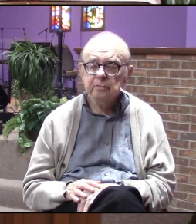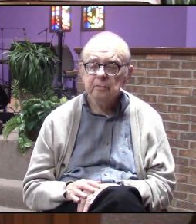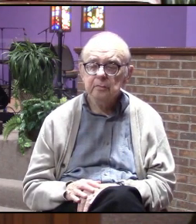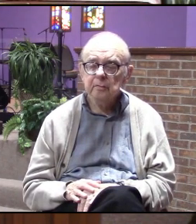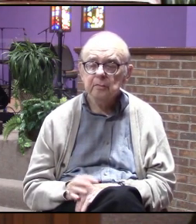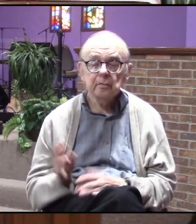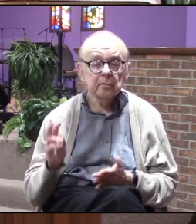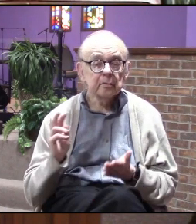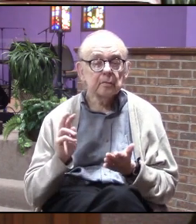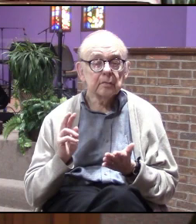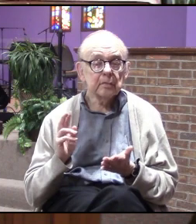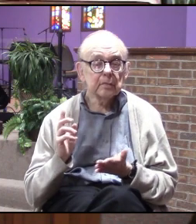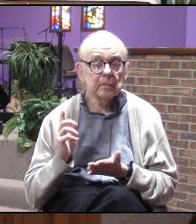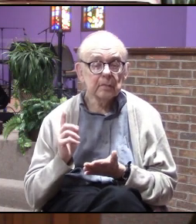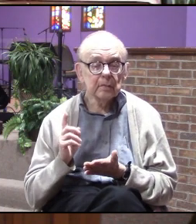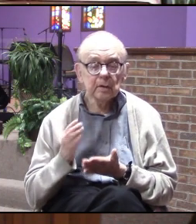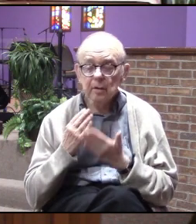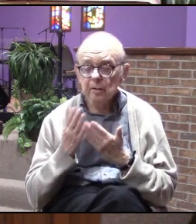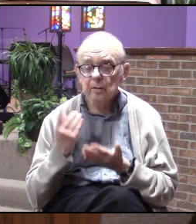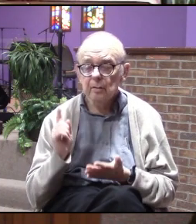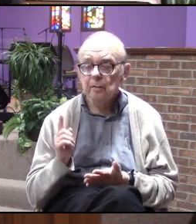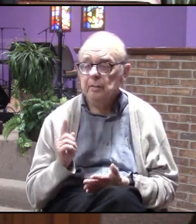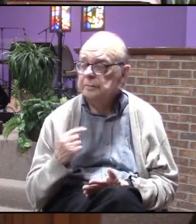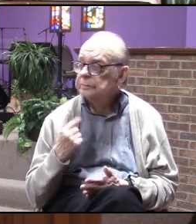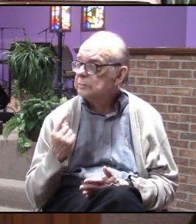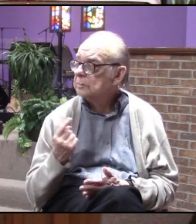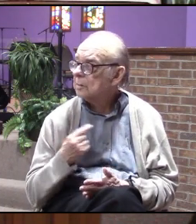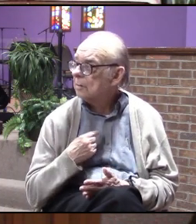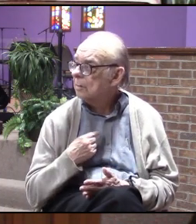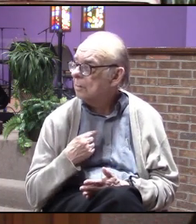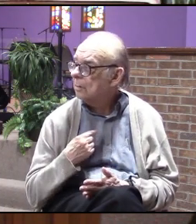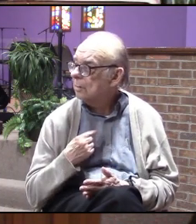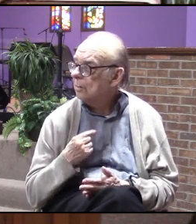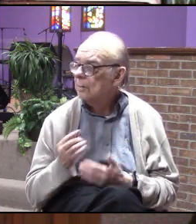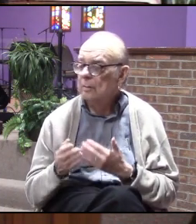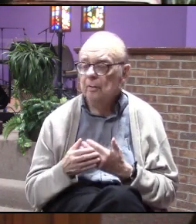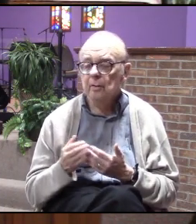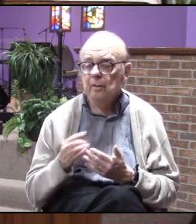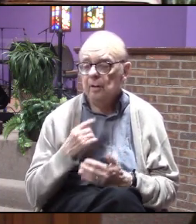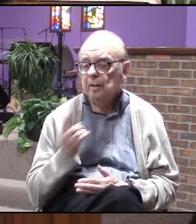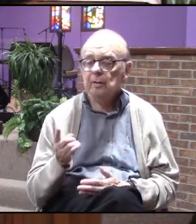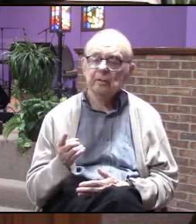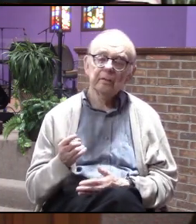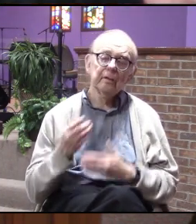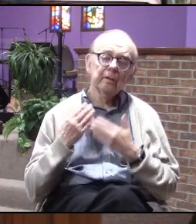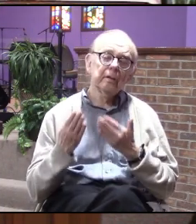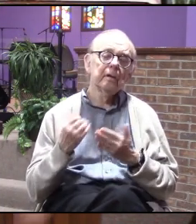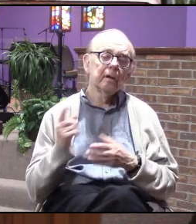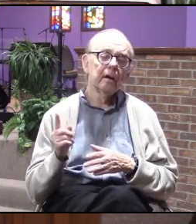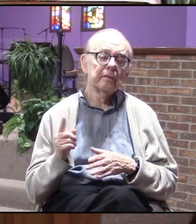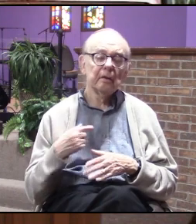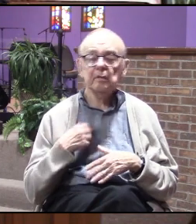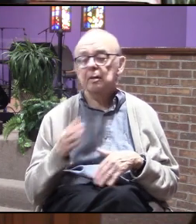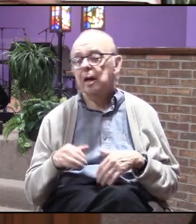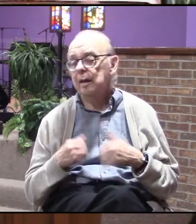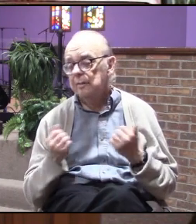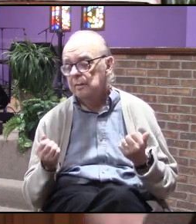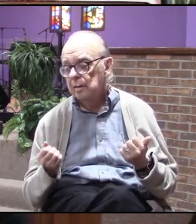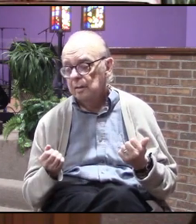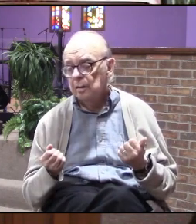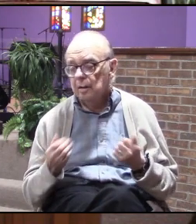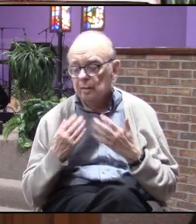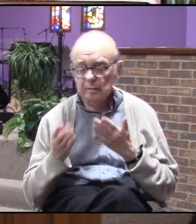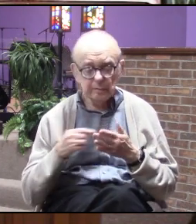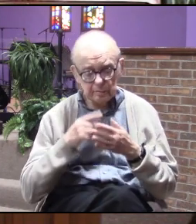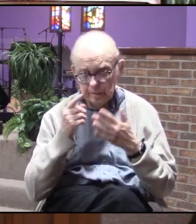What is it? We can easily say, "Oh, I'm grateful that I'm alive. I'm grateful